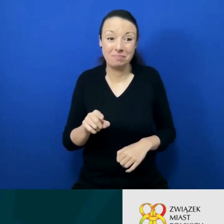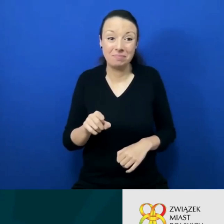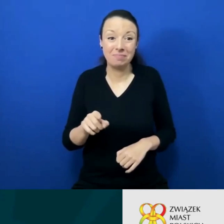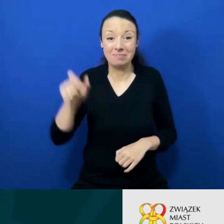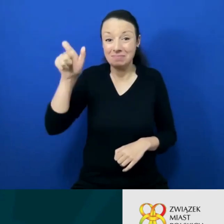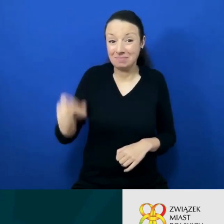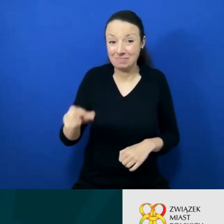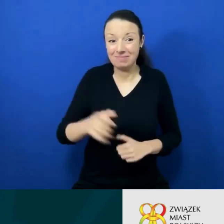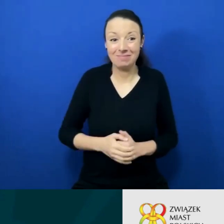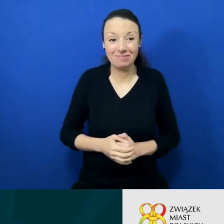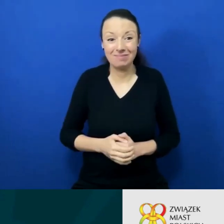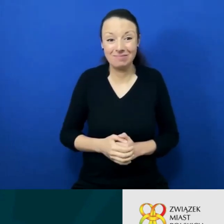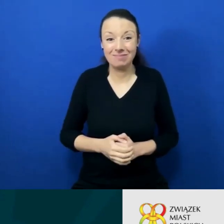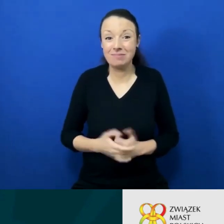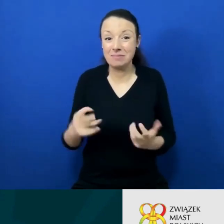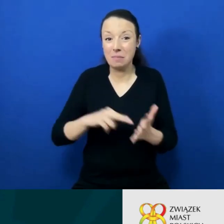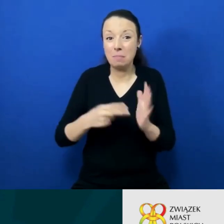architect for whom